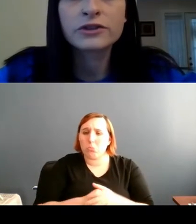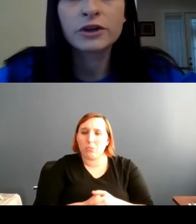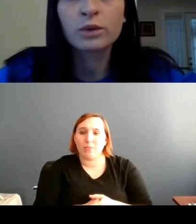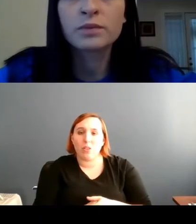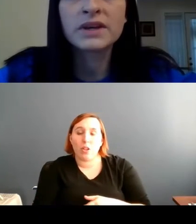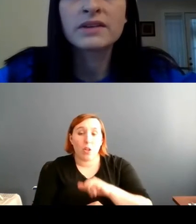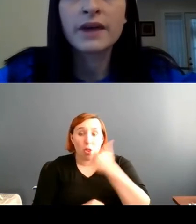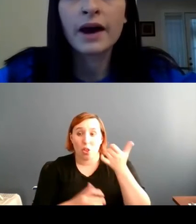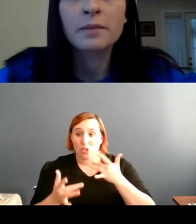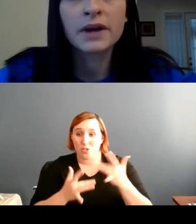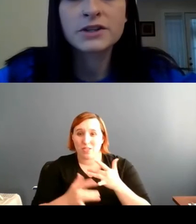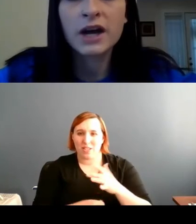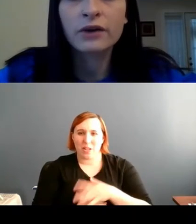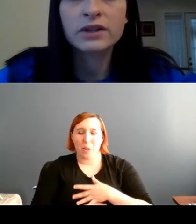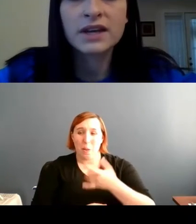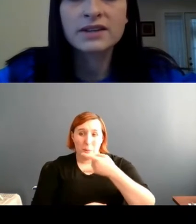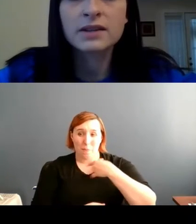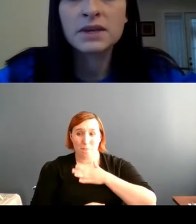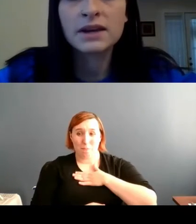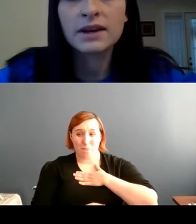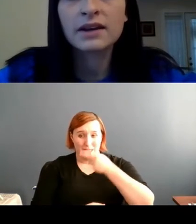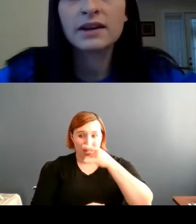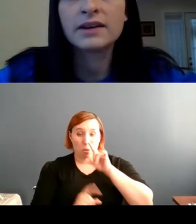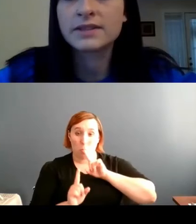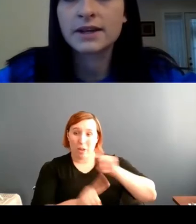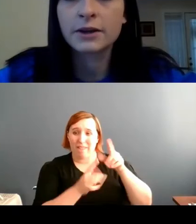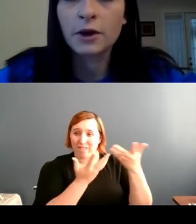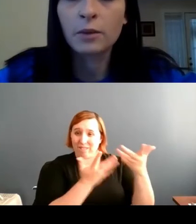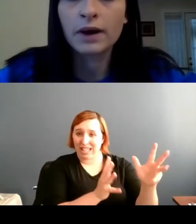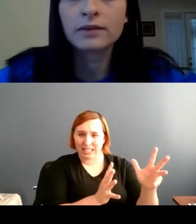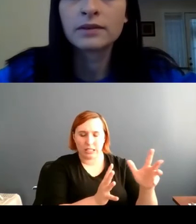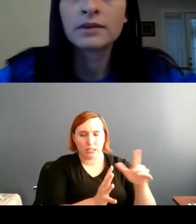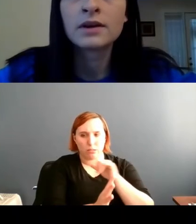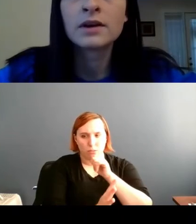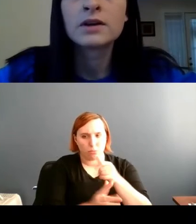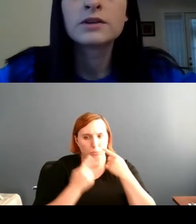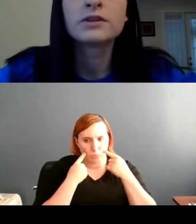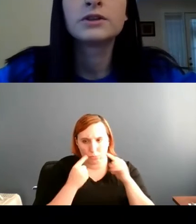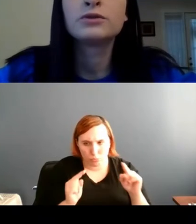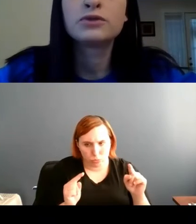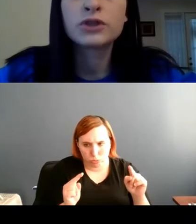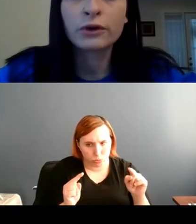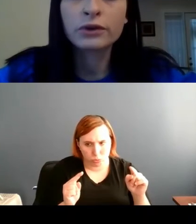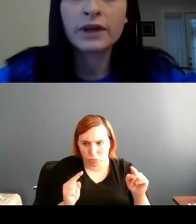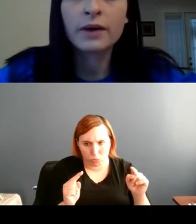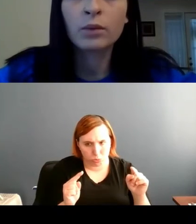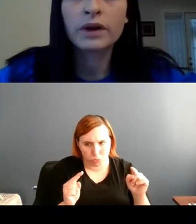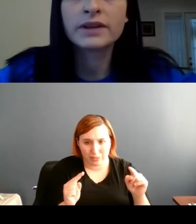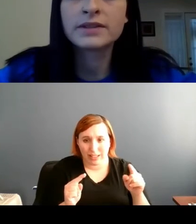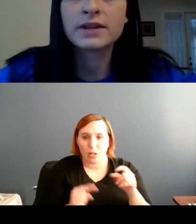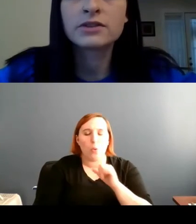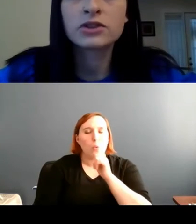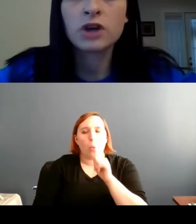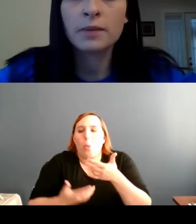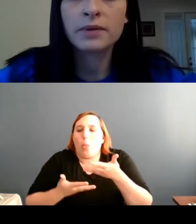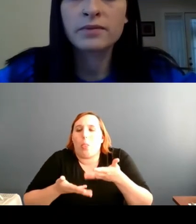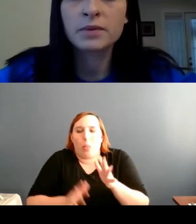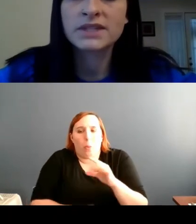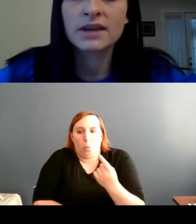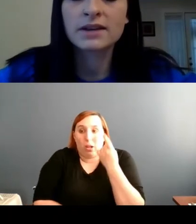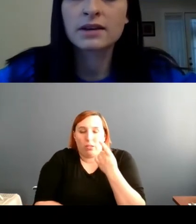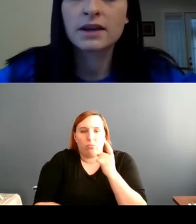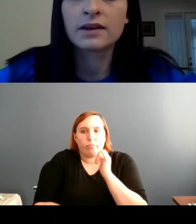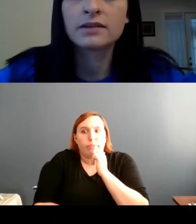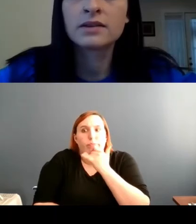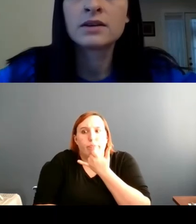another concern would be that my child attended the meeting and it didn't go well. You don't let one incident stop them